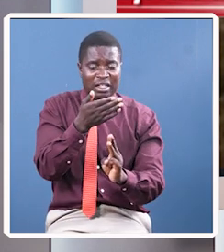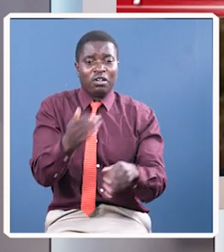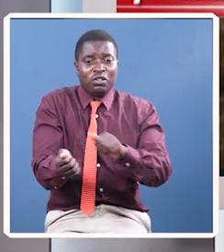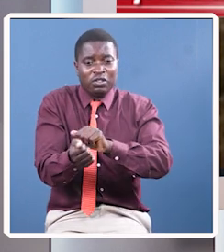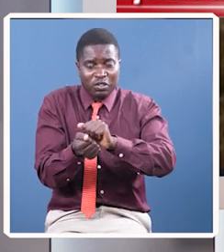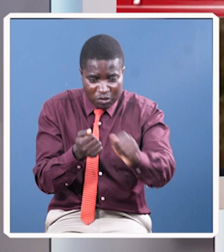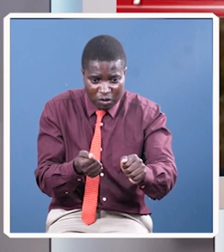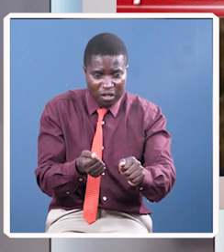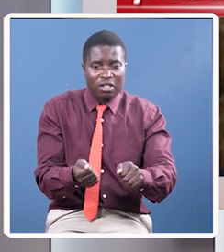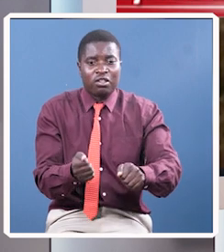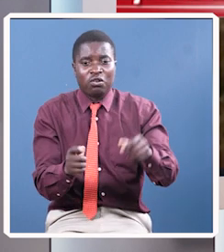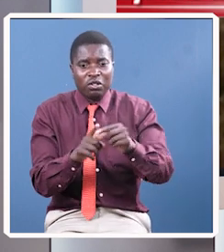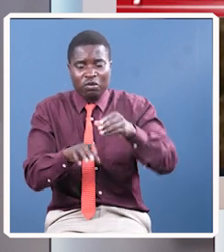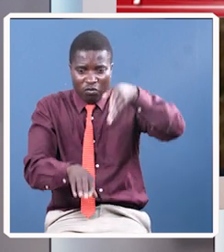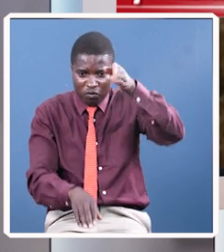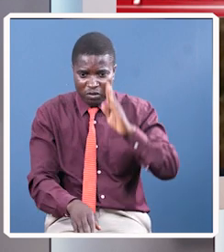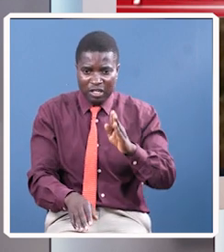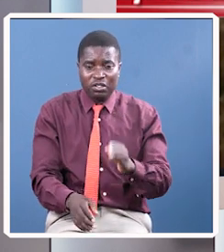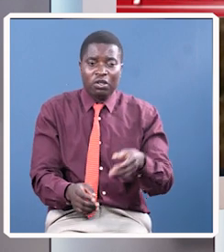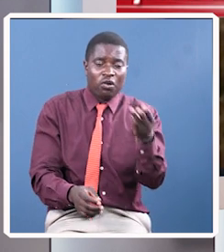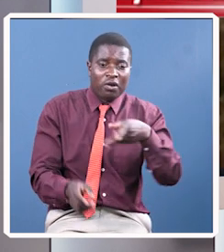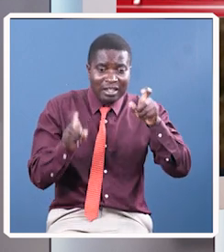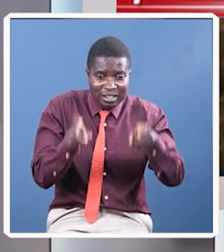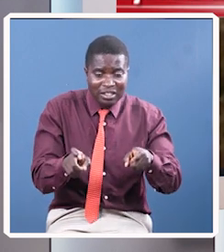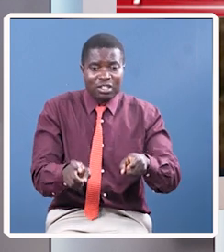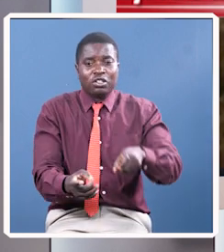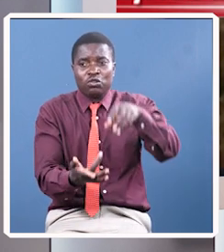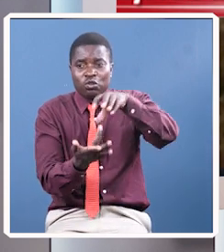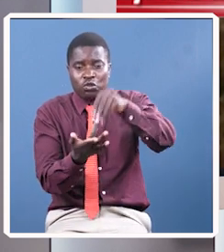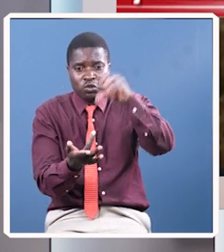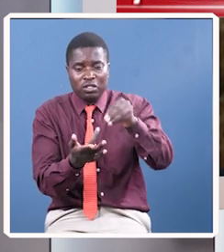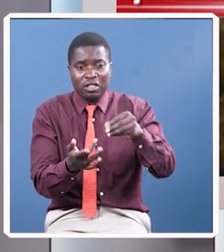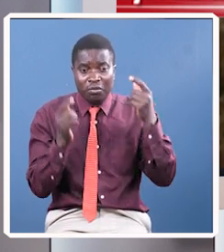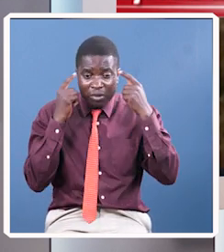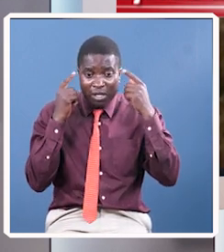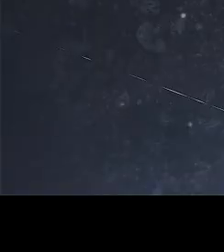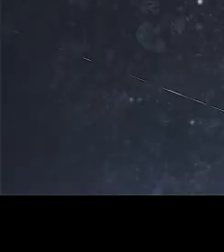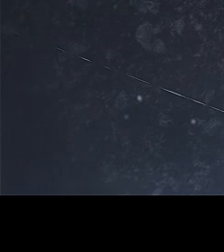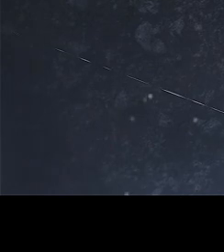Beware of the false prophet. Until you meet again, God bless you.